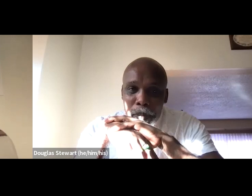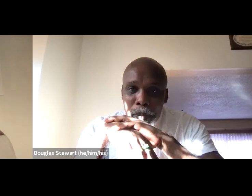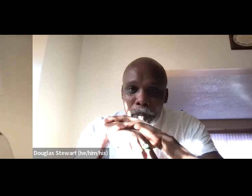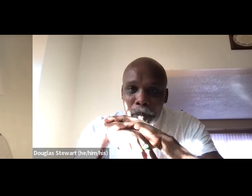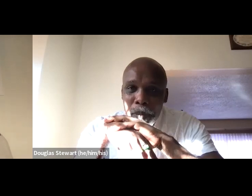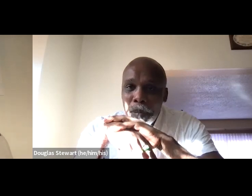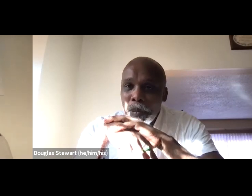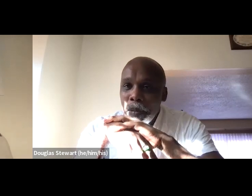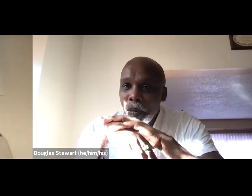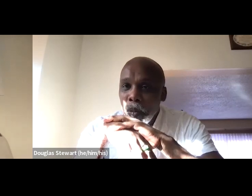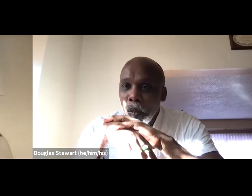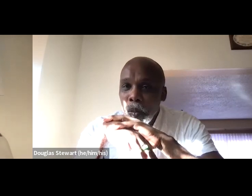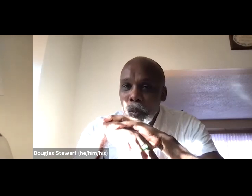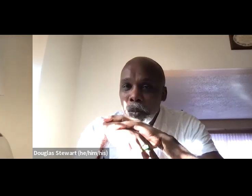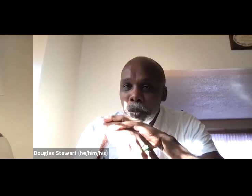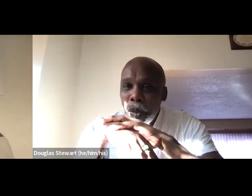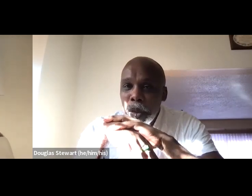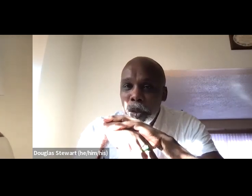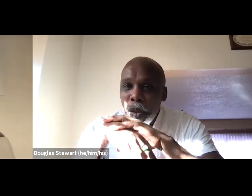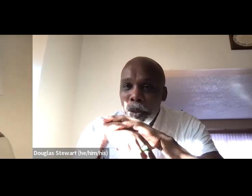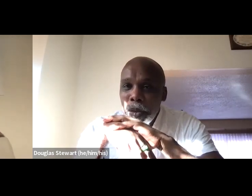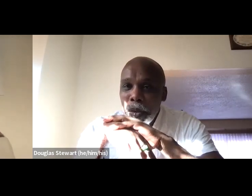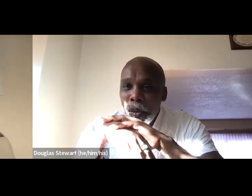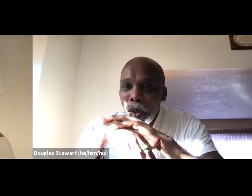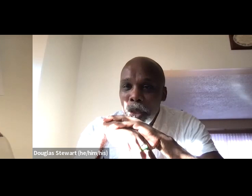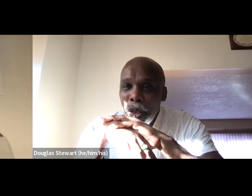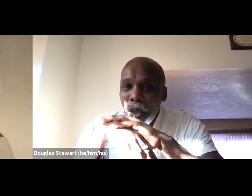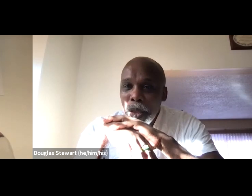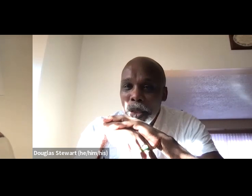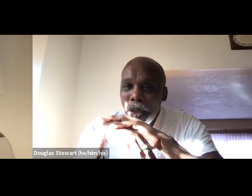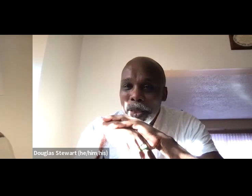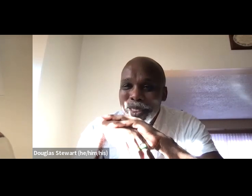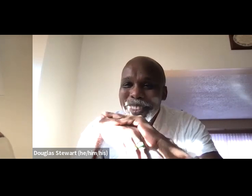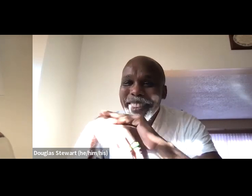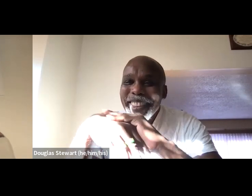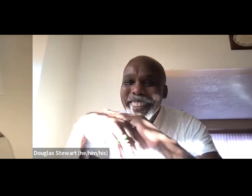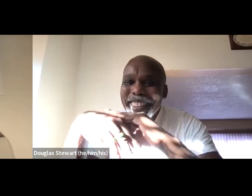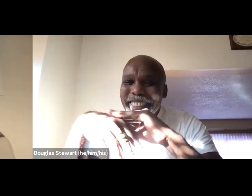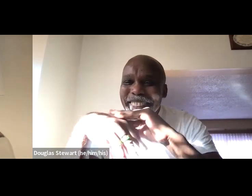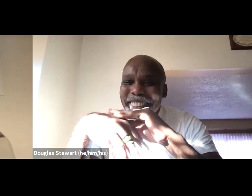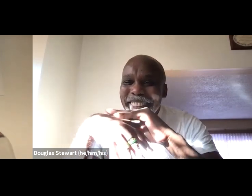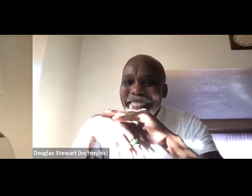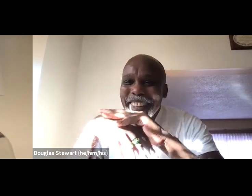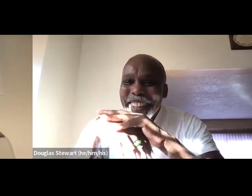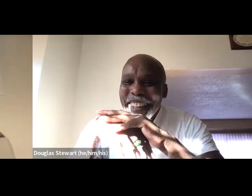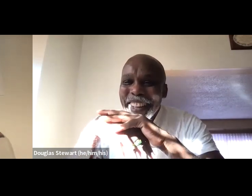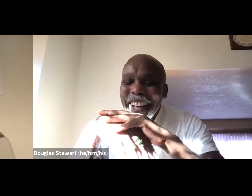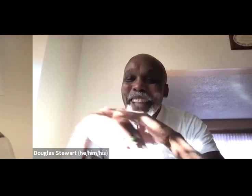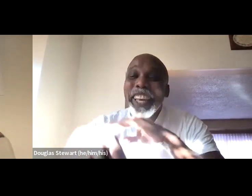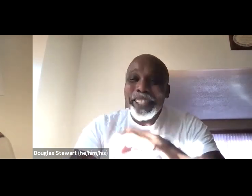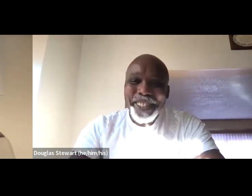It's funny, Douglas, I didn't see the comment in the chat about somebody having their kids around. Did it get sent to you